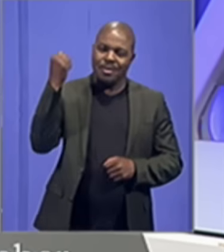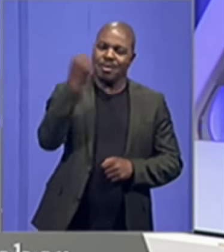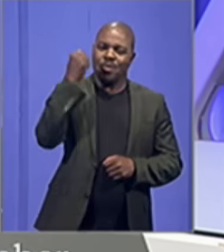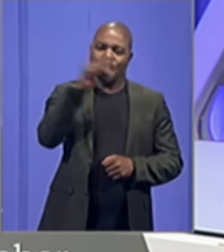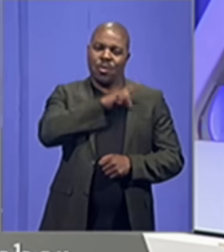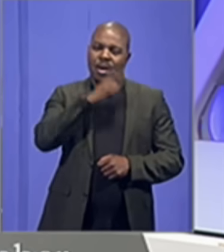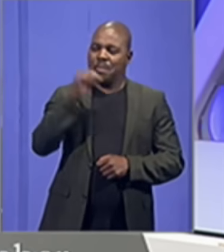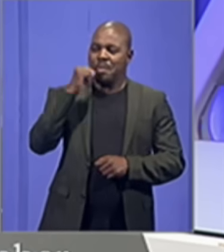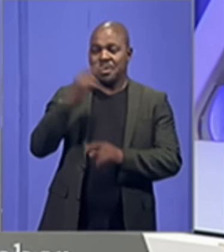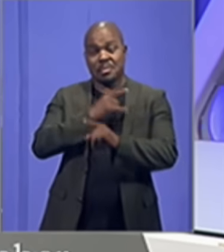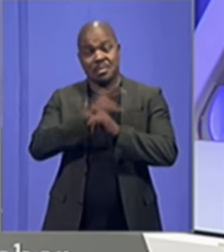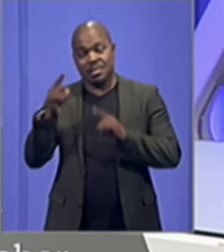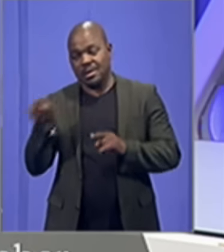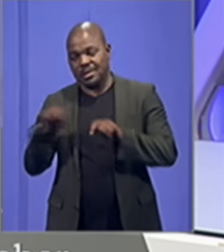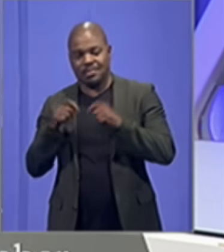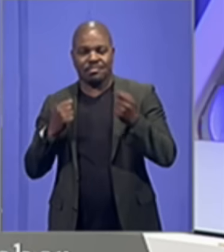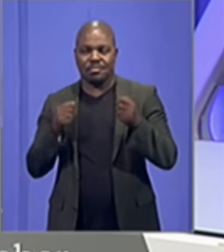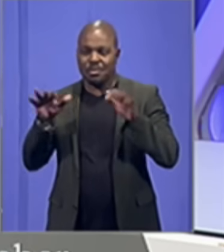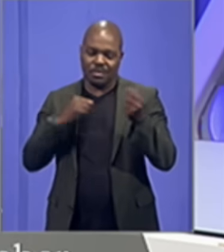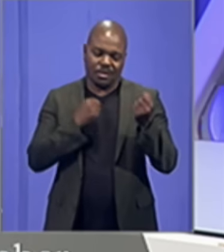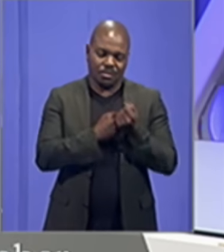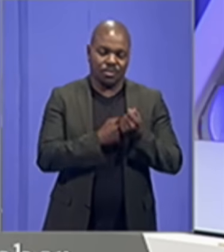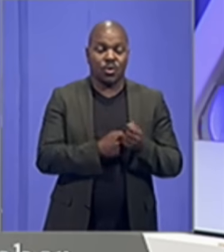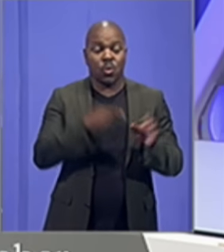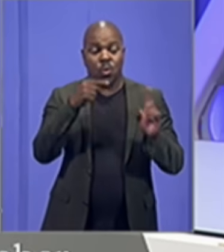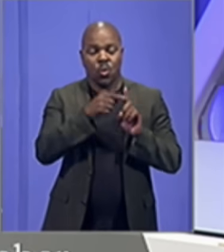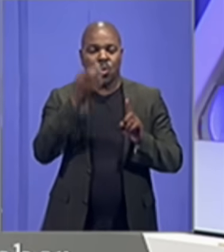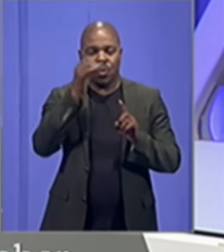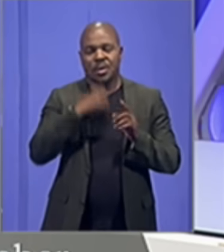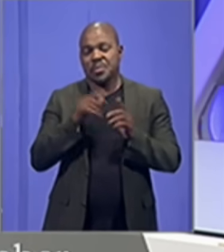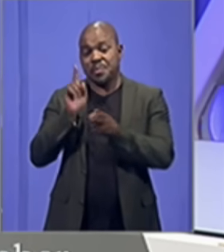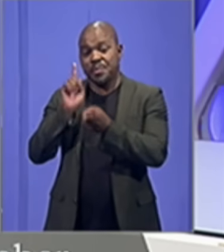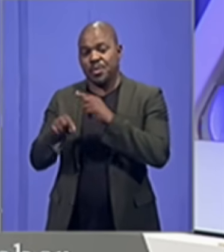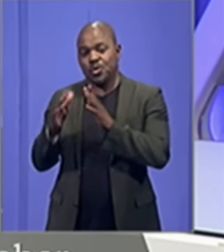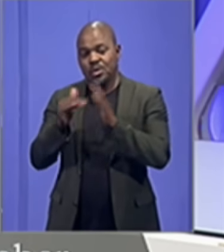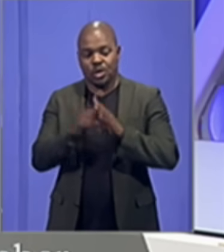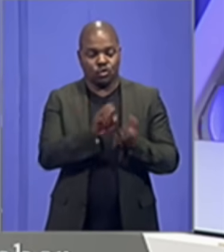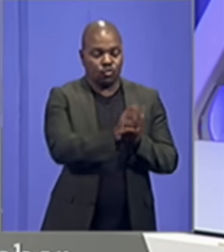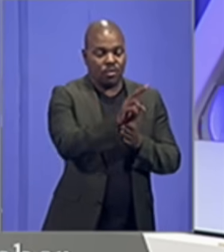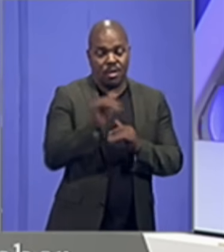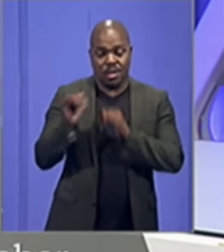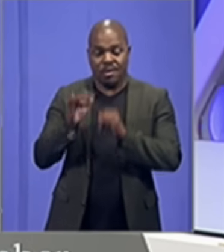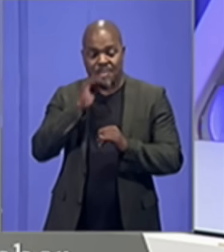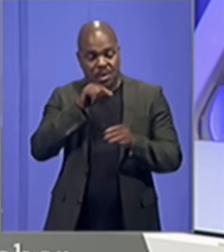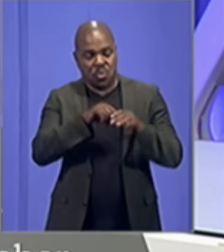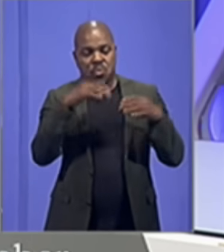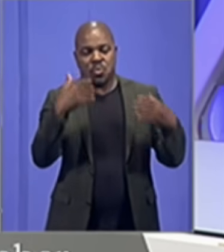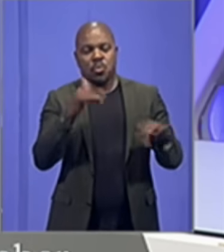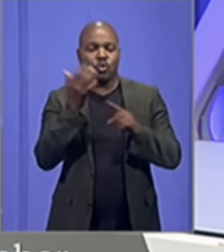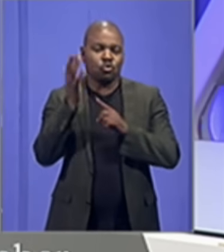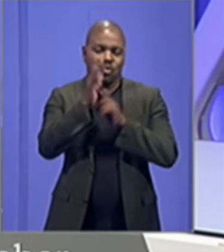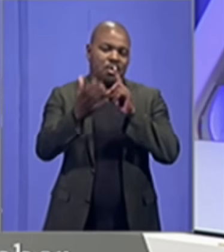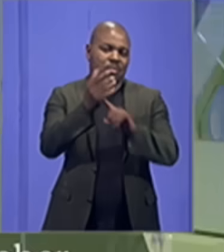bosiu ke molemong wa batshietsi ba setlhopha. Ninaba o re o tlhola New Zealand ka 12-11 ke sesupo sa boiphitlhelo setlhopheng sa gage.